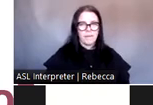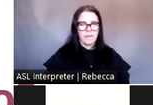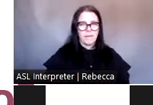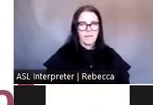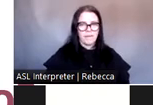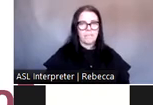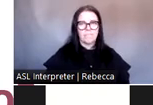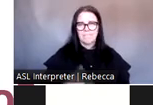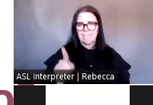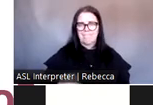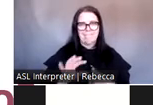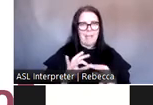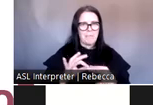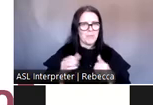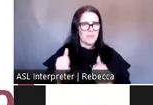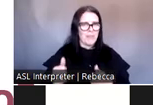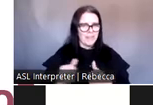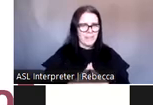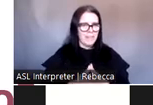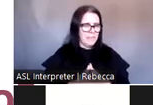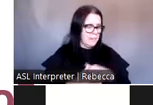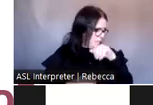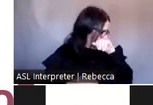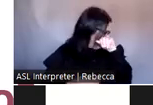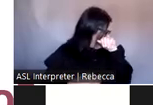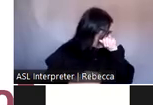Lots of great comments coming in here.